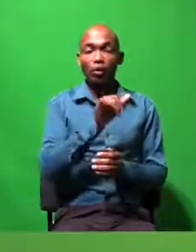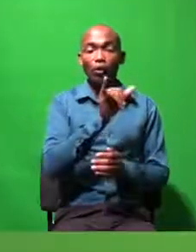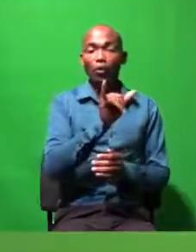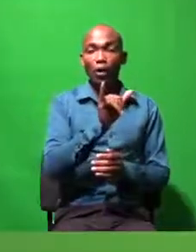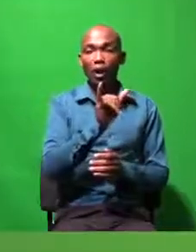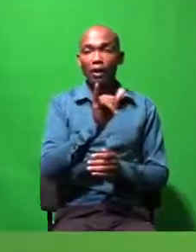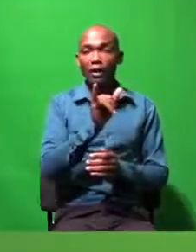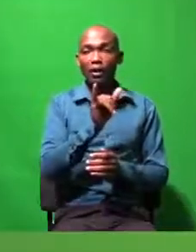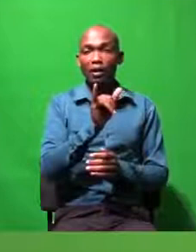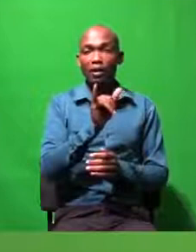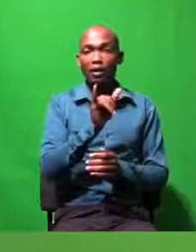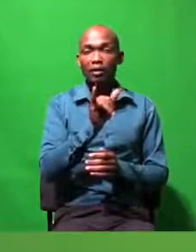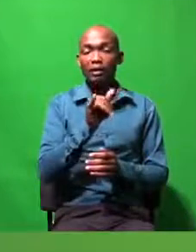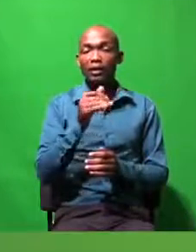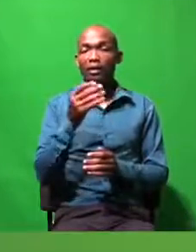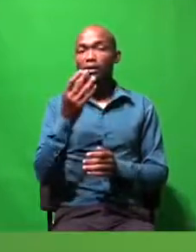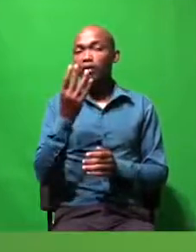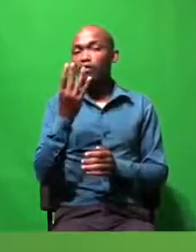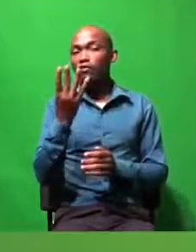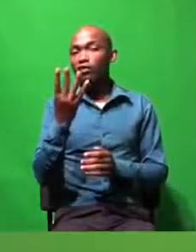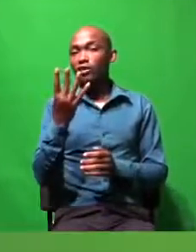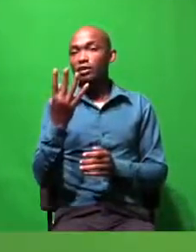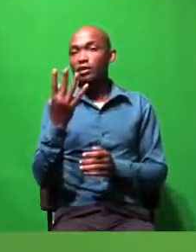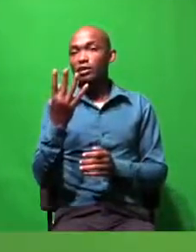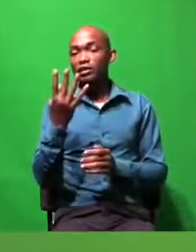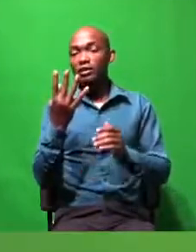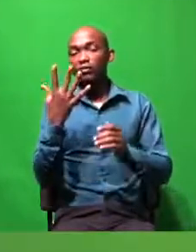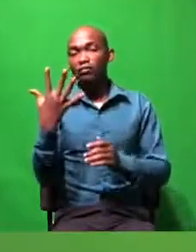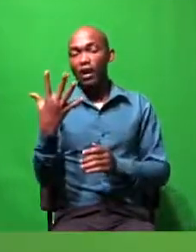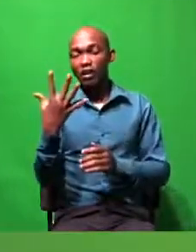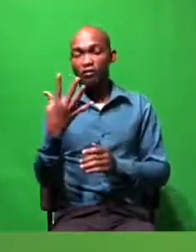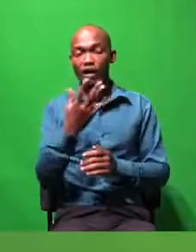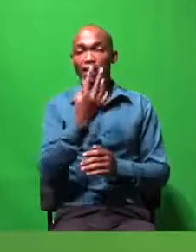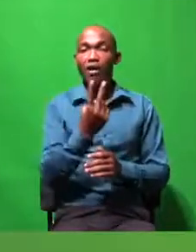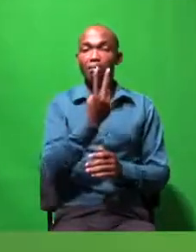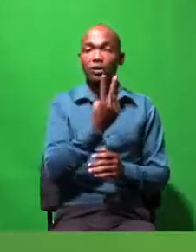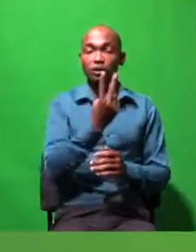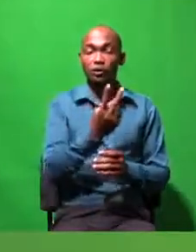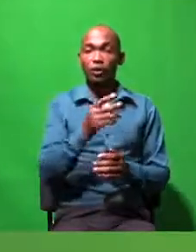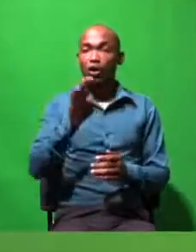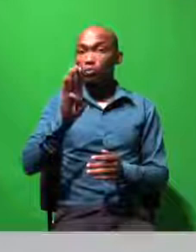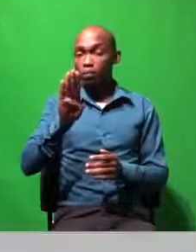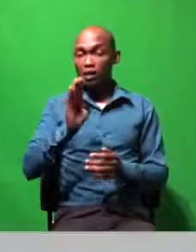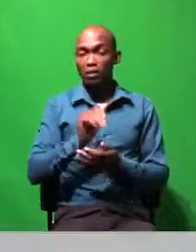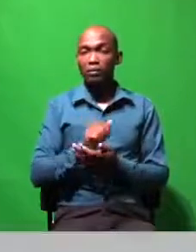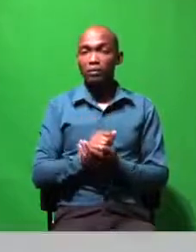is 40, 45. Number 2, or number